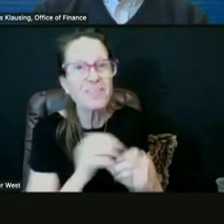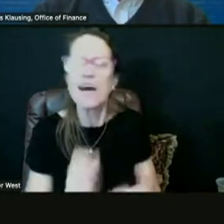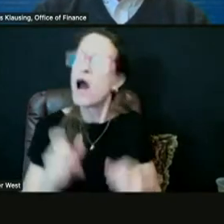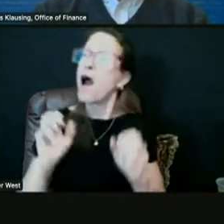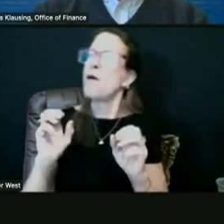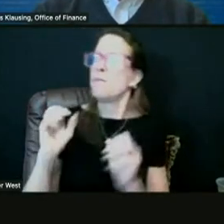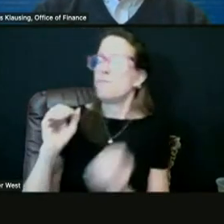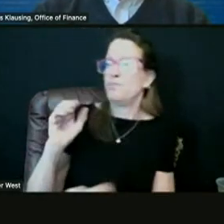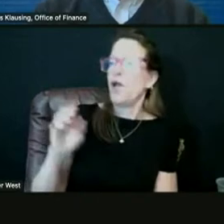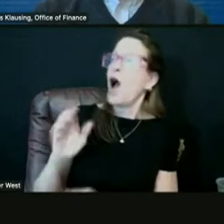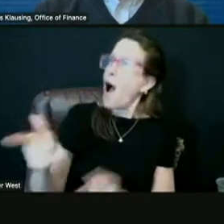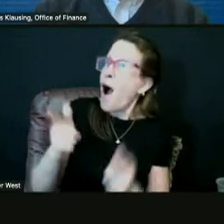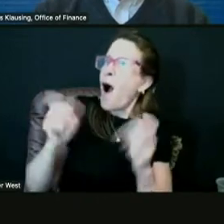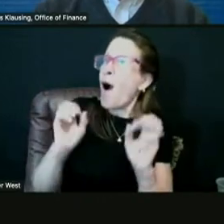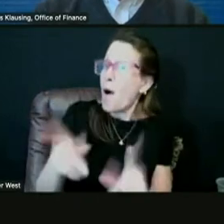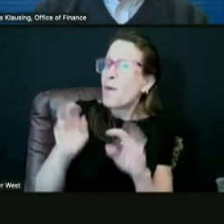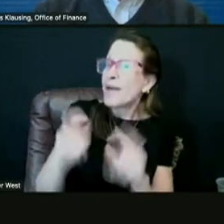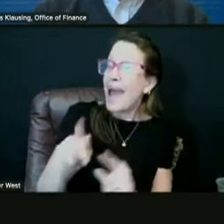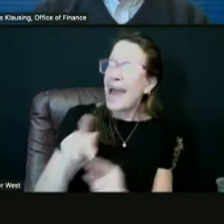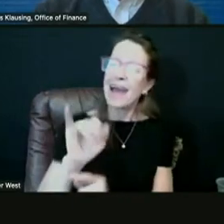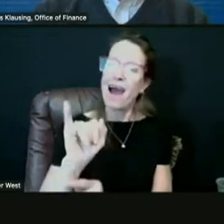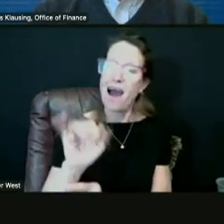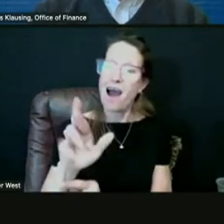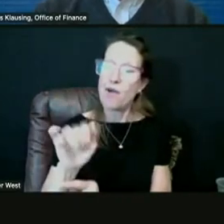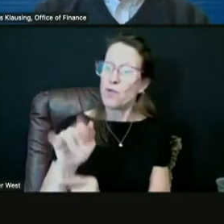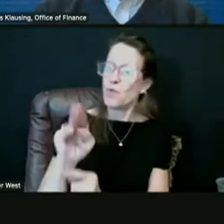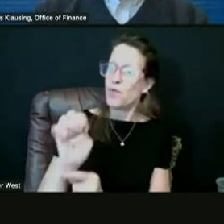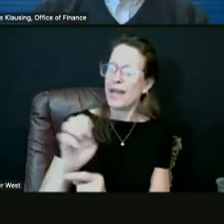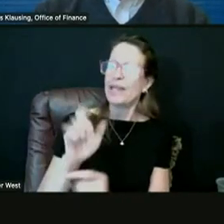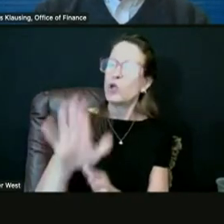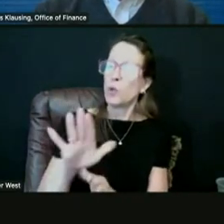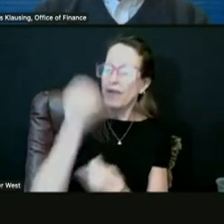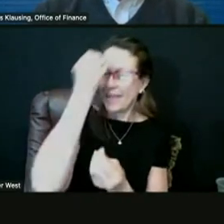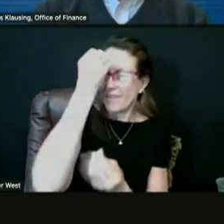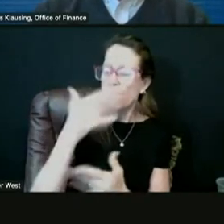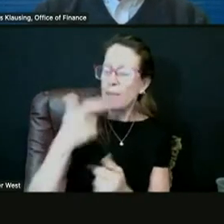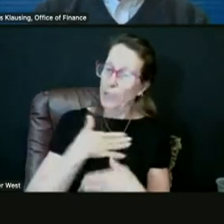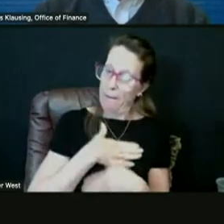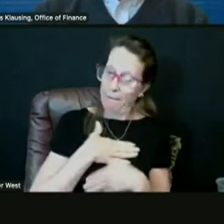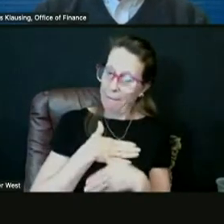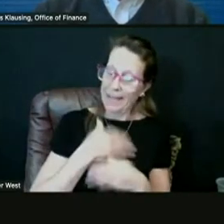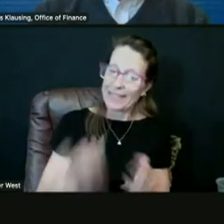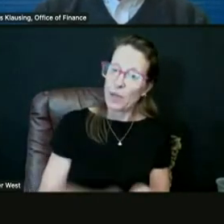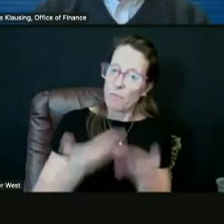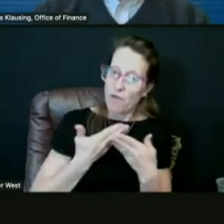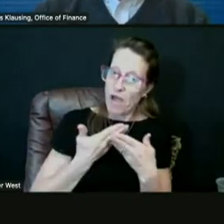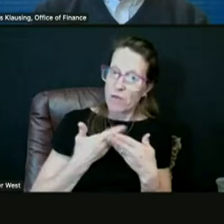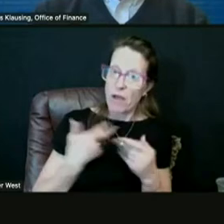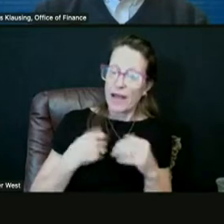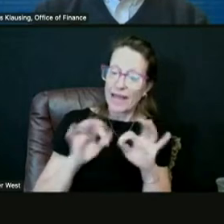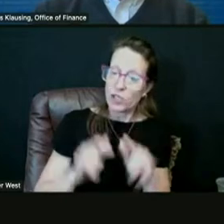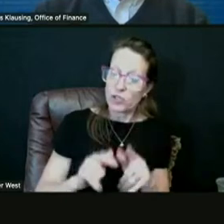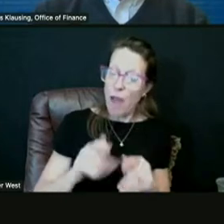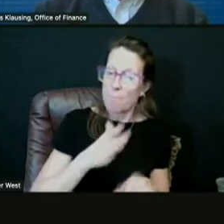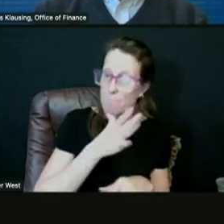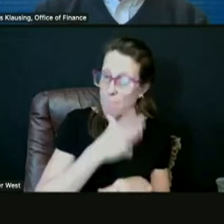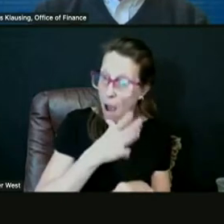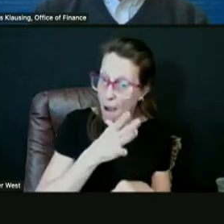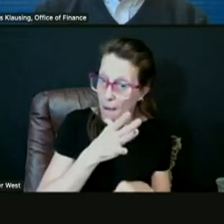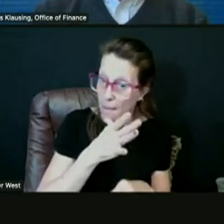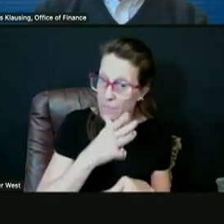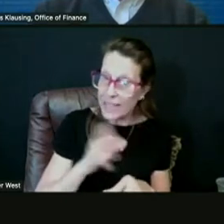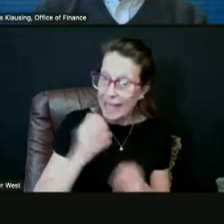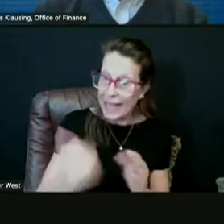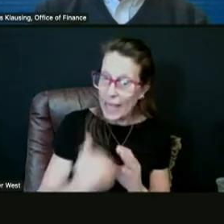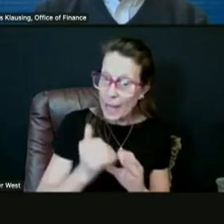Okay, so we have to get Irene's information or your mom's email. Irene, can you put your mom's email in the chat, maybe?